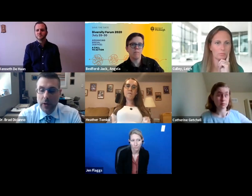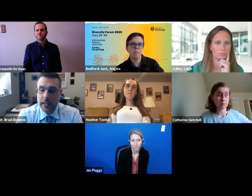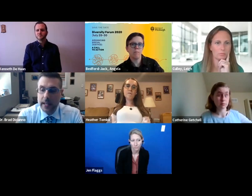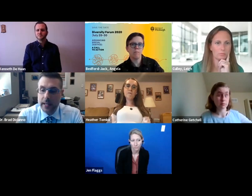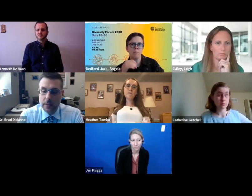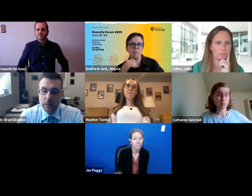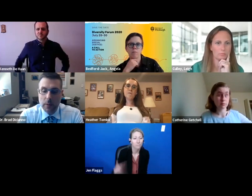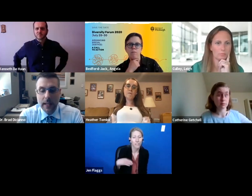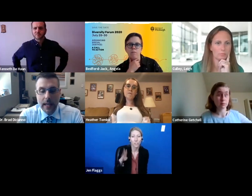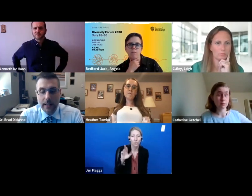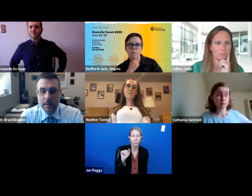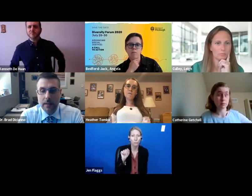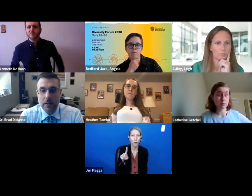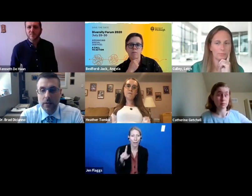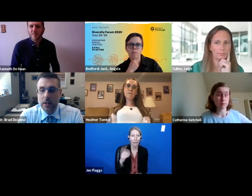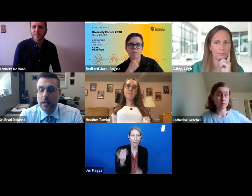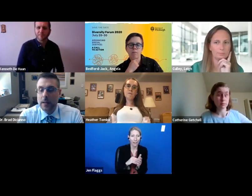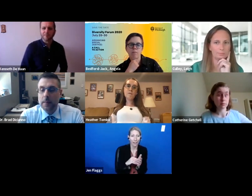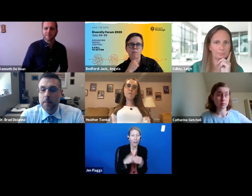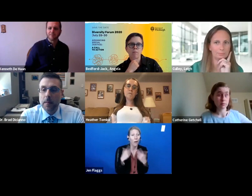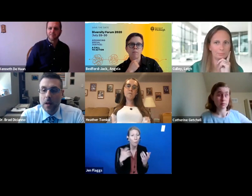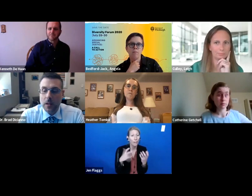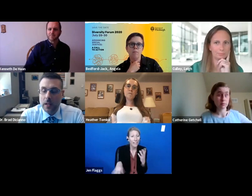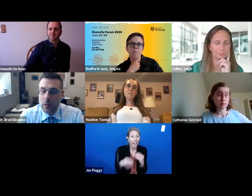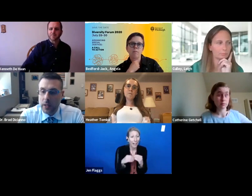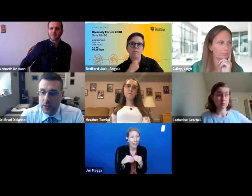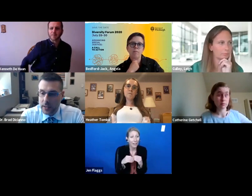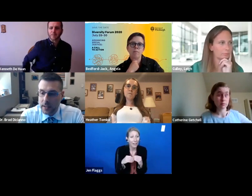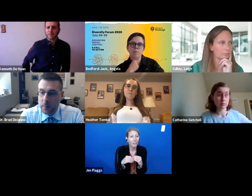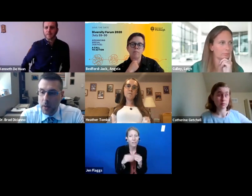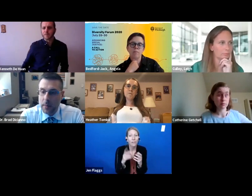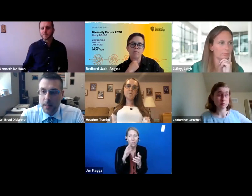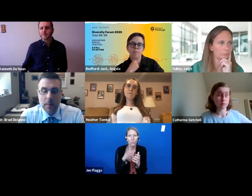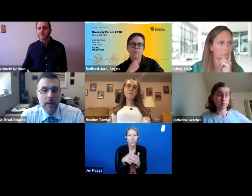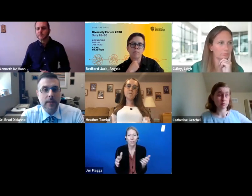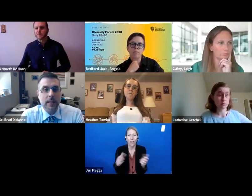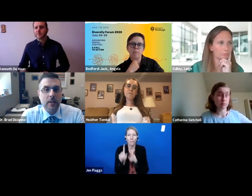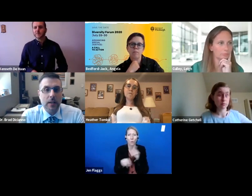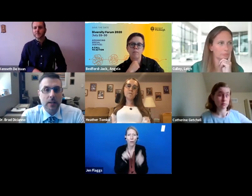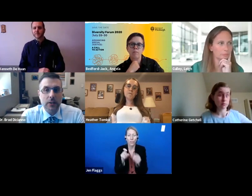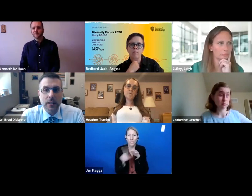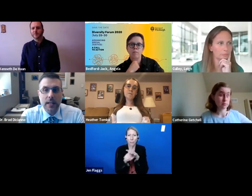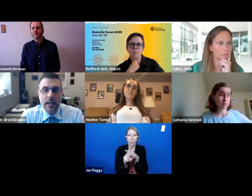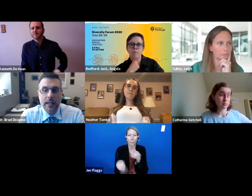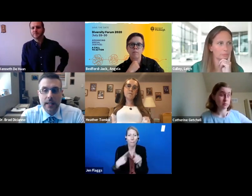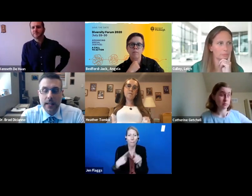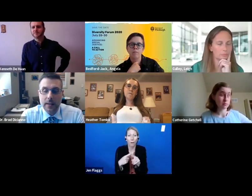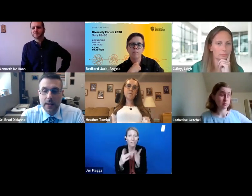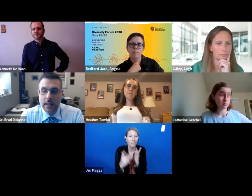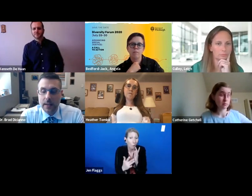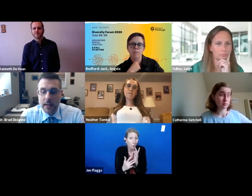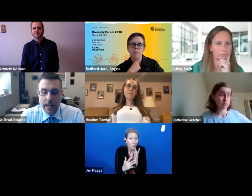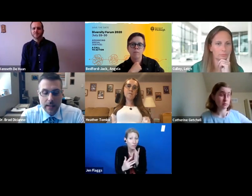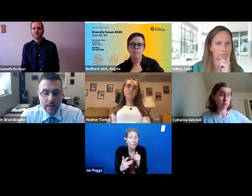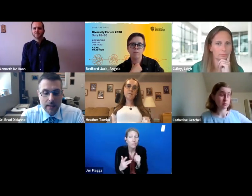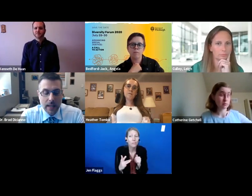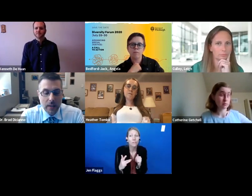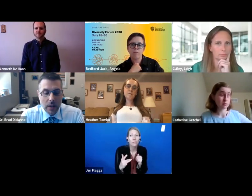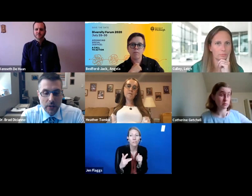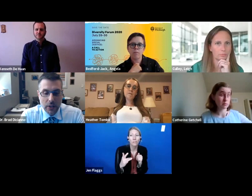This is Brad again. I just wanted to add, there's a lot of questions I think popping up about technology. And I think